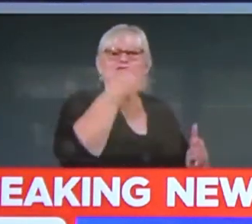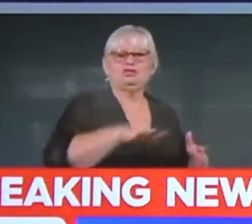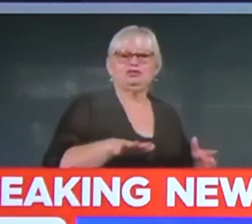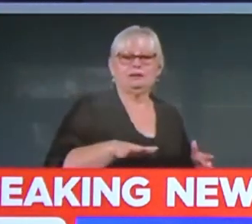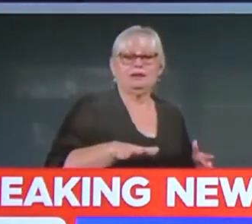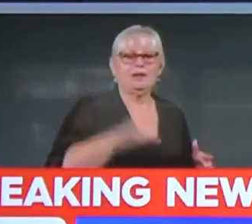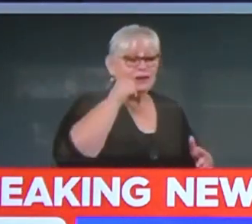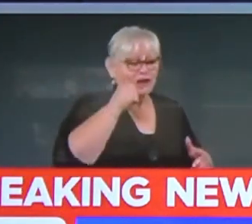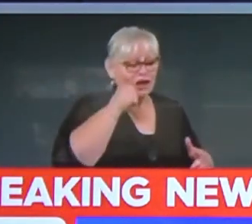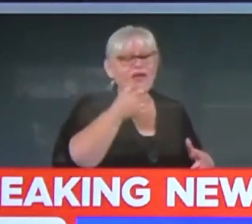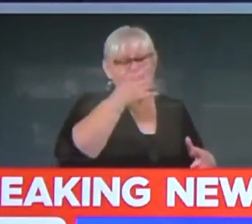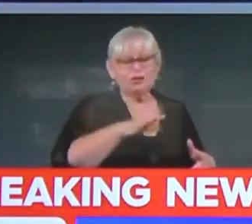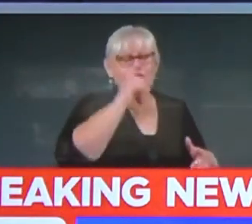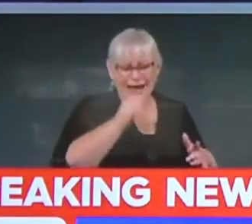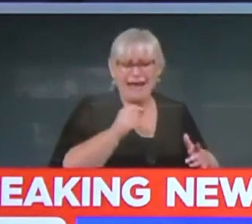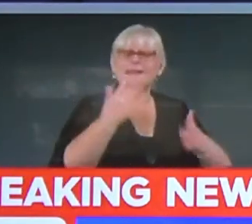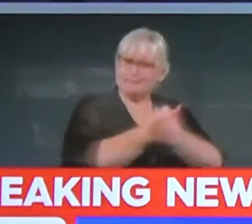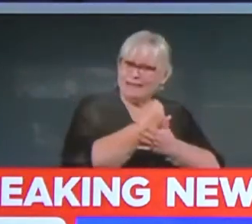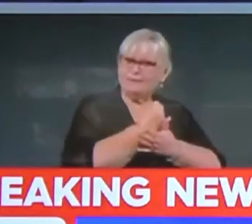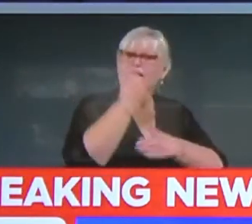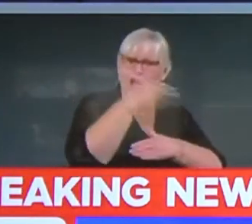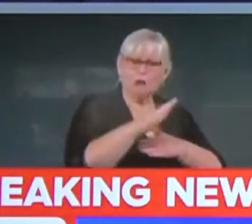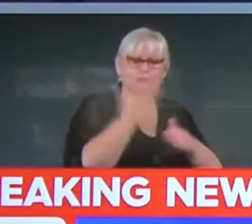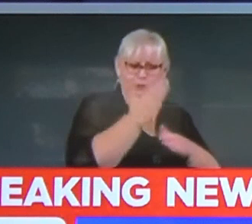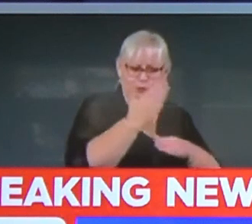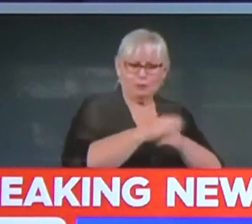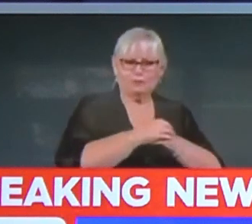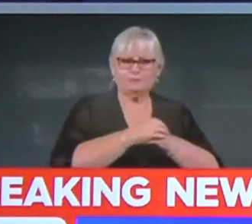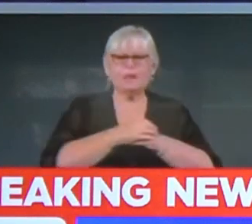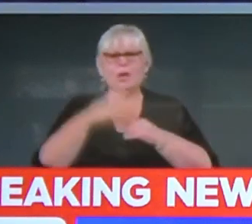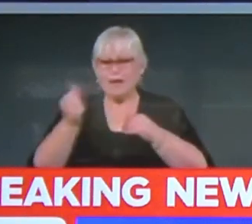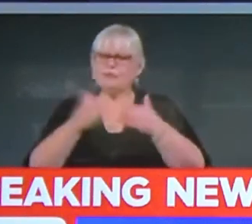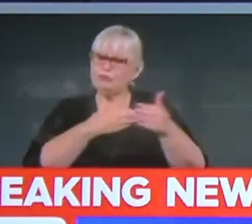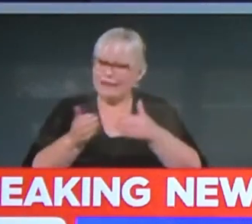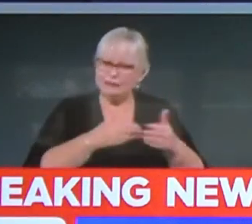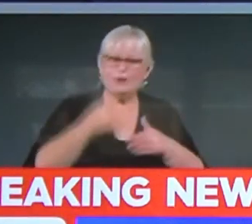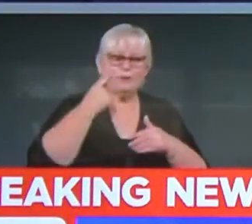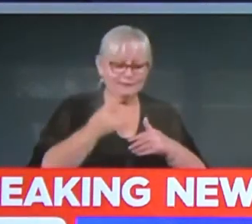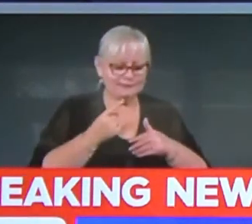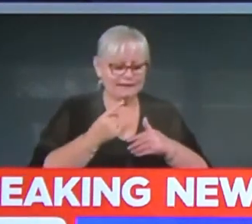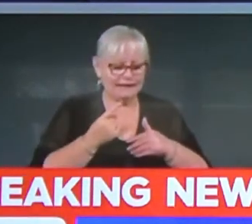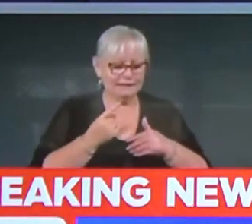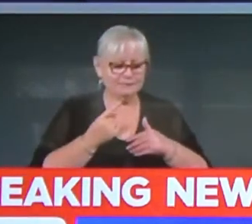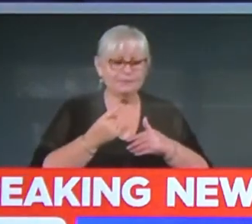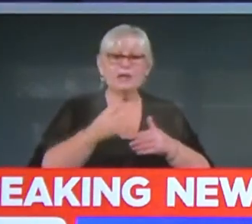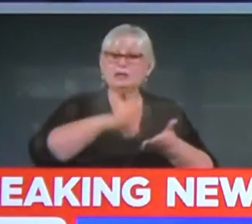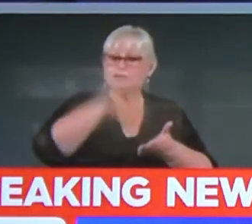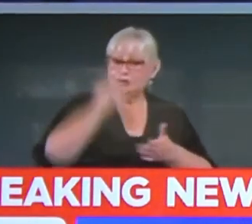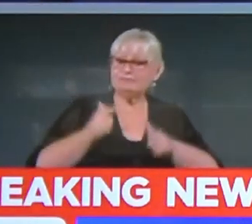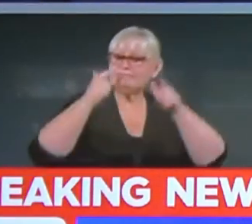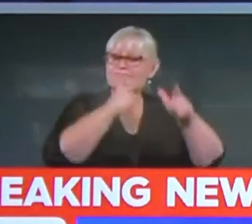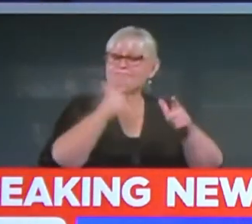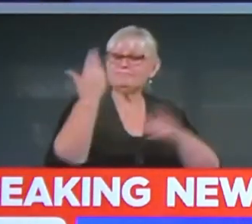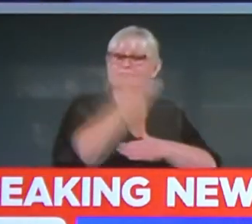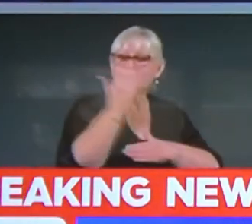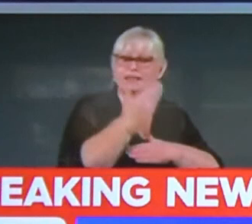the medical advice is kids can safely go to schools. Under the arrangements we've already put in place, we've seen the number of students attending